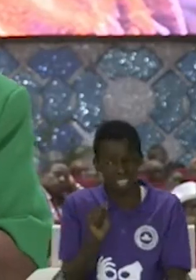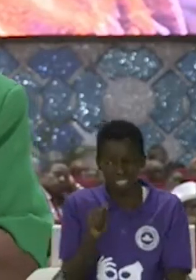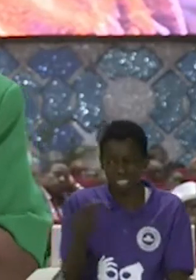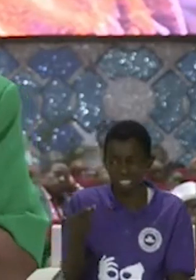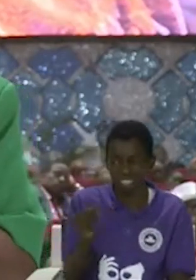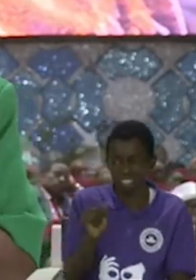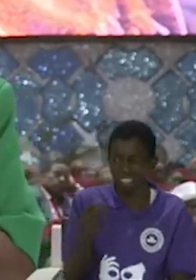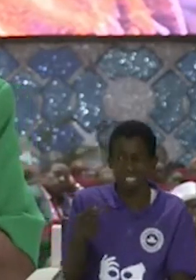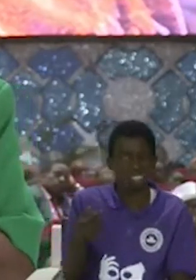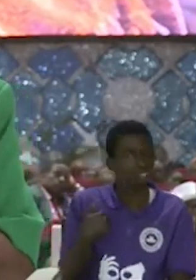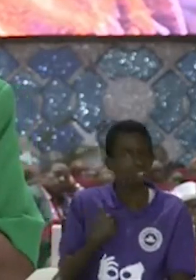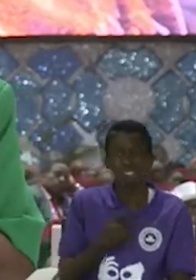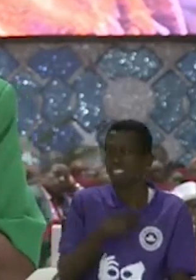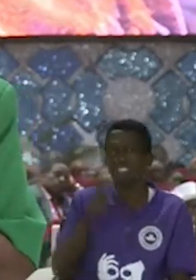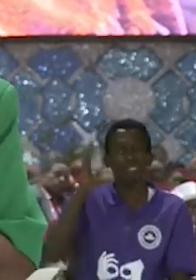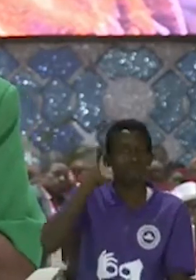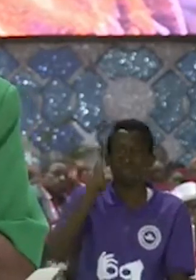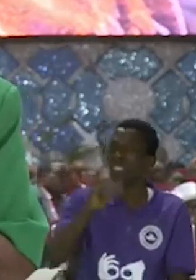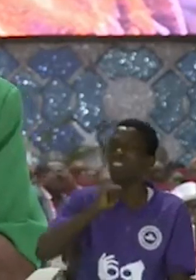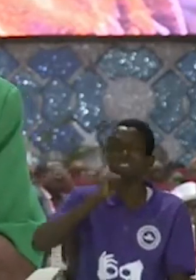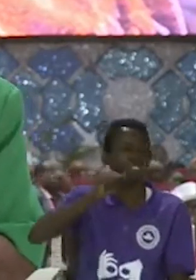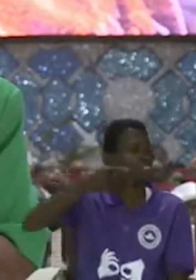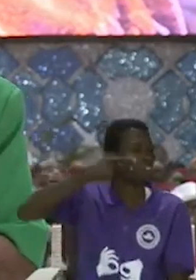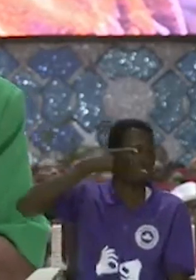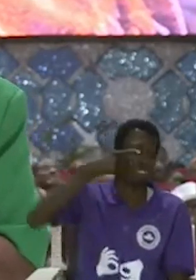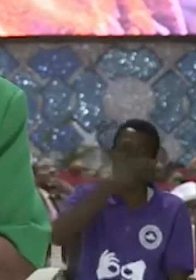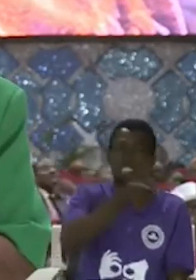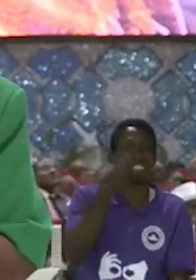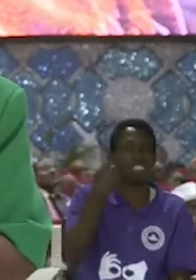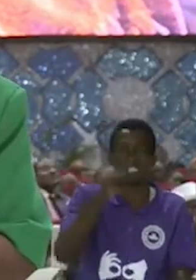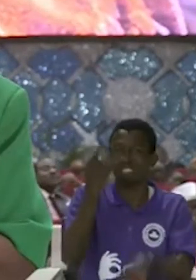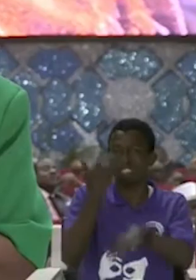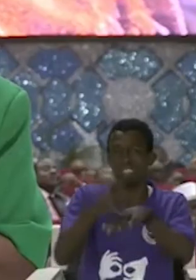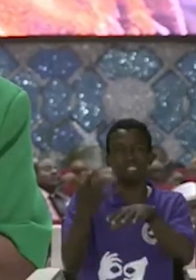we will not even see the nakedness of our father.